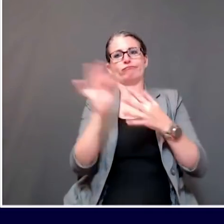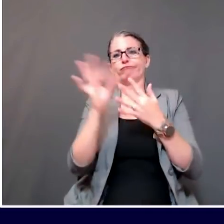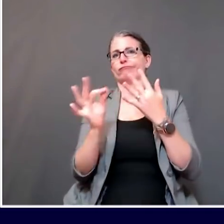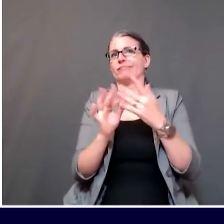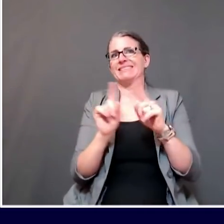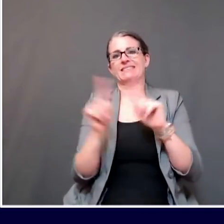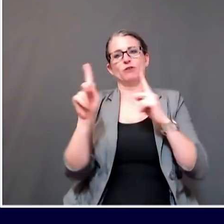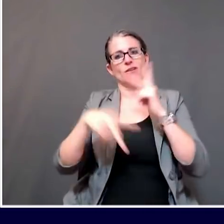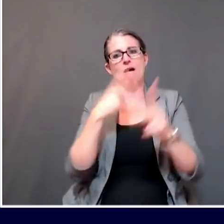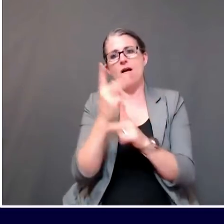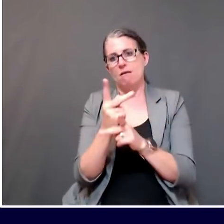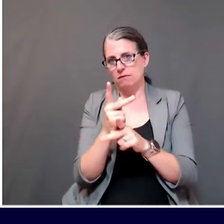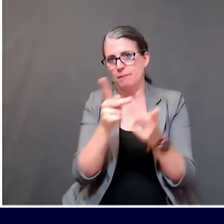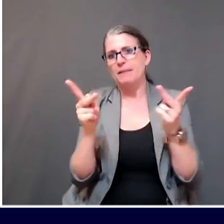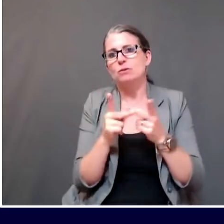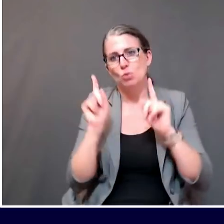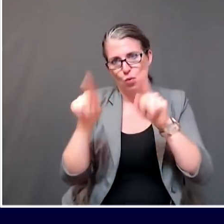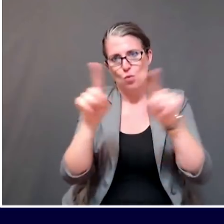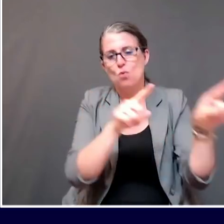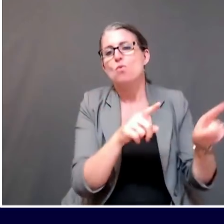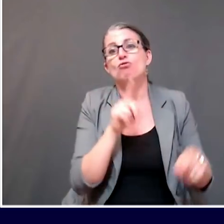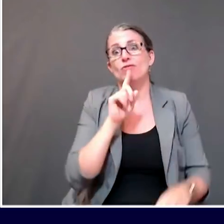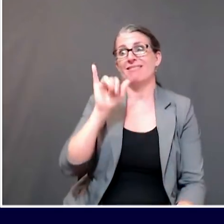testing capacity announced last month.